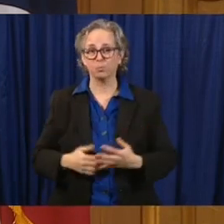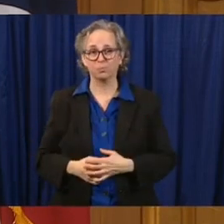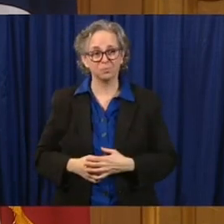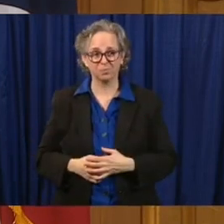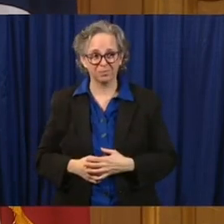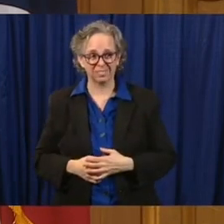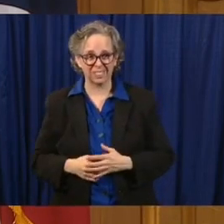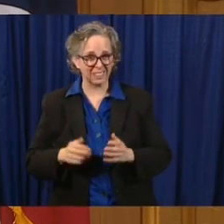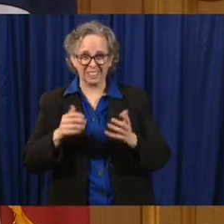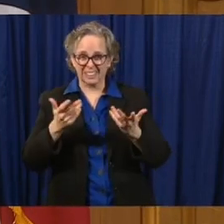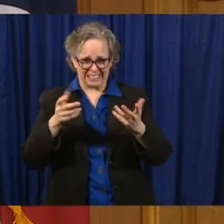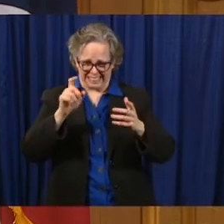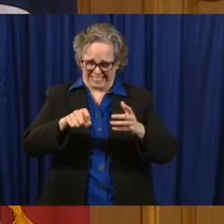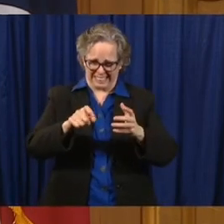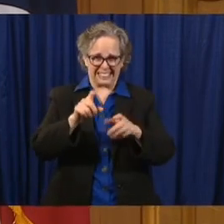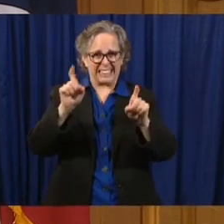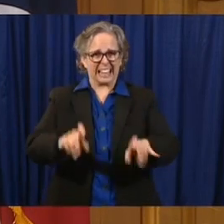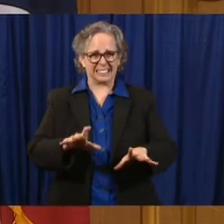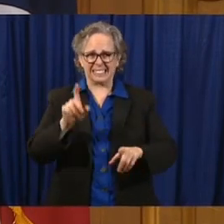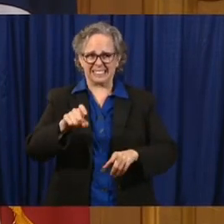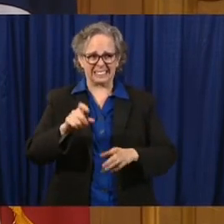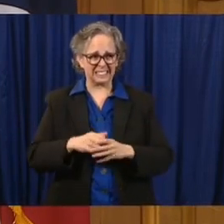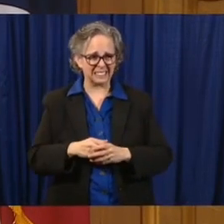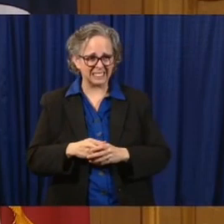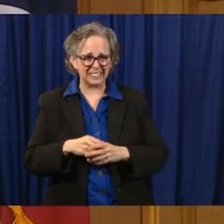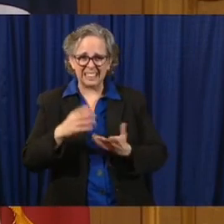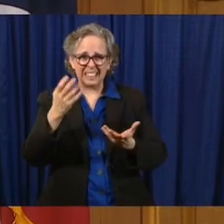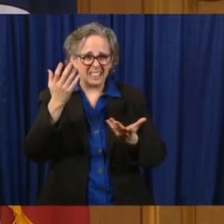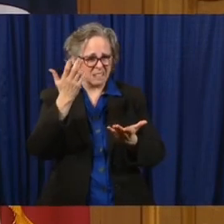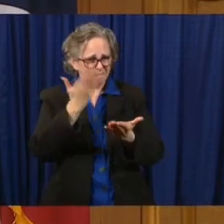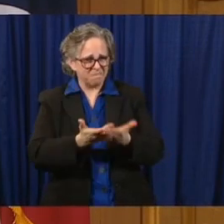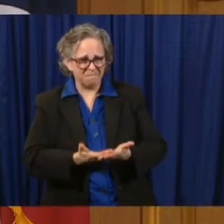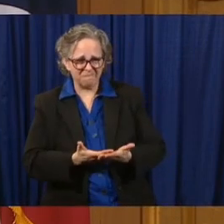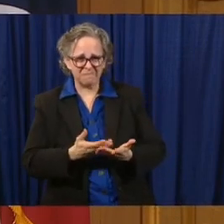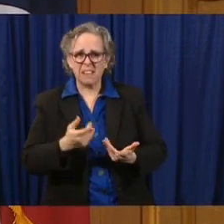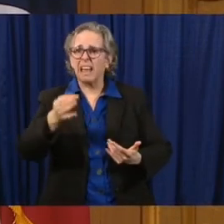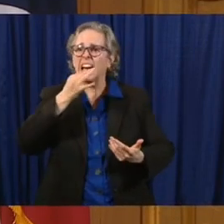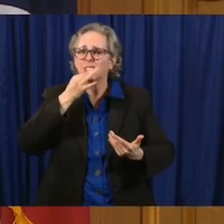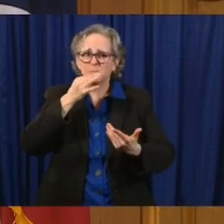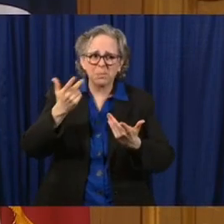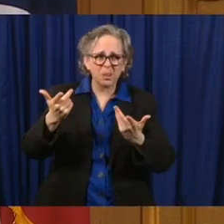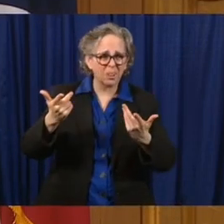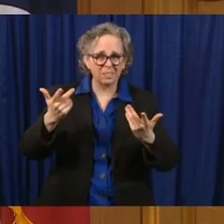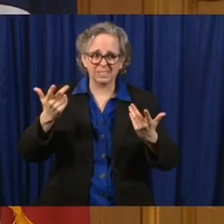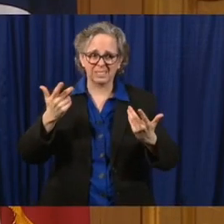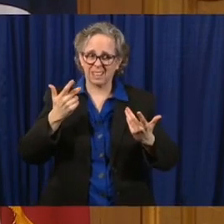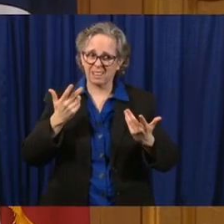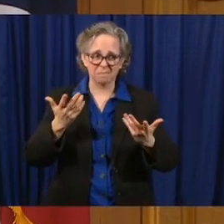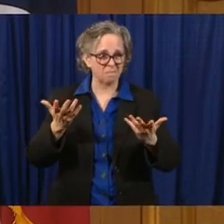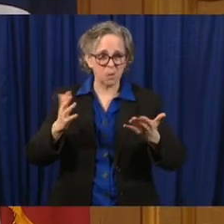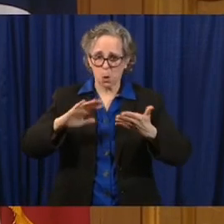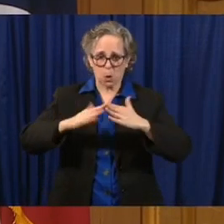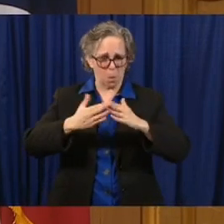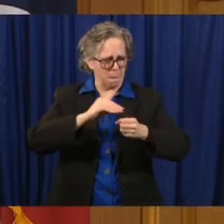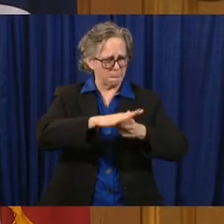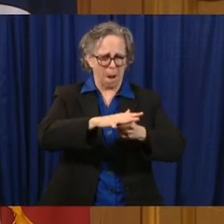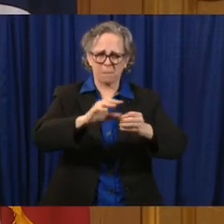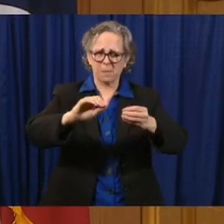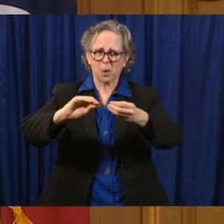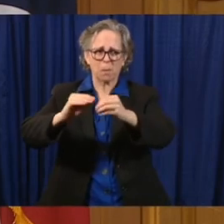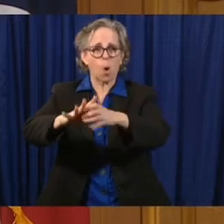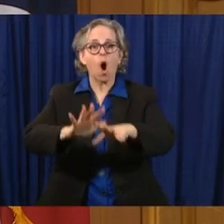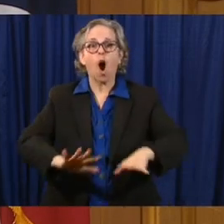that testing may help us identify, how we're doing geographically. We don't know that until we actually do the tests. We